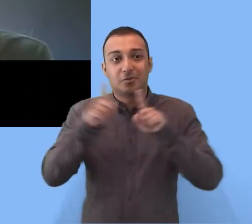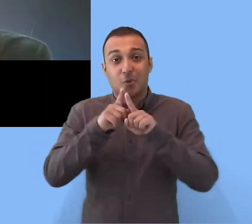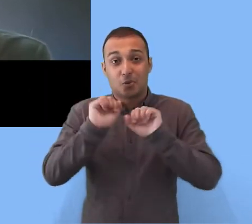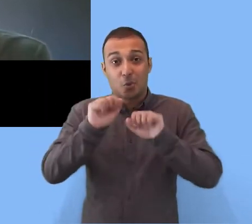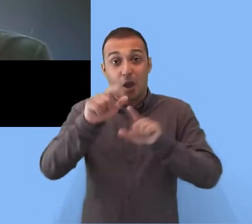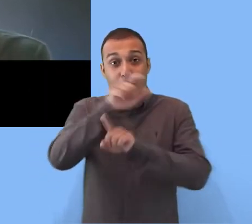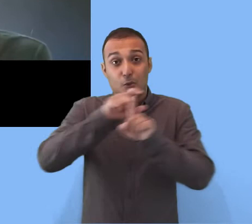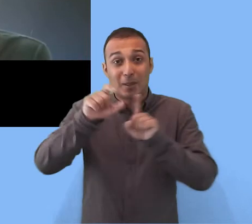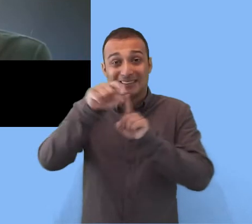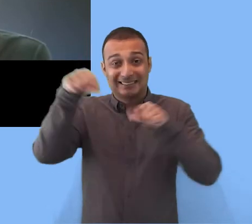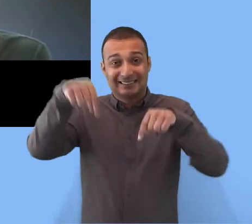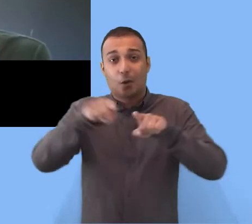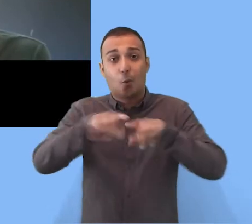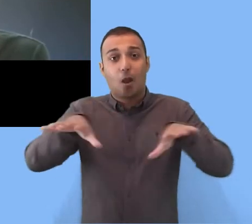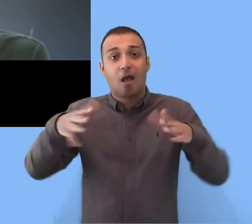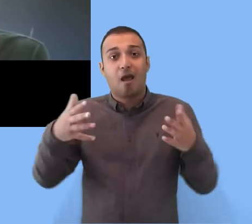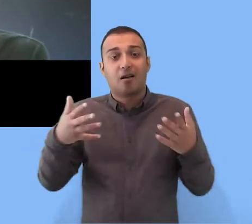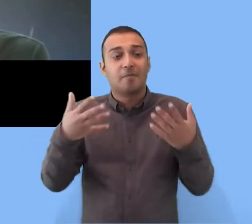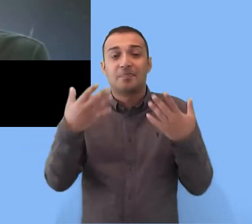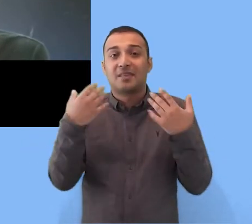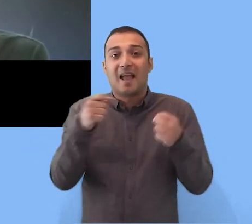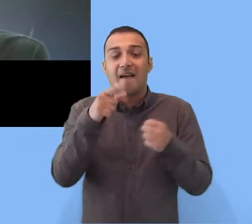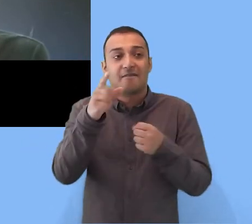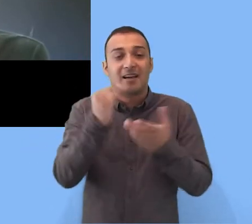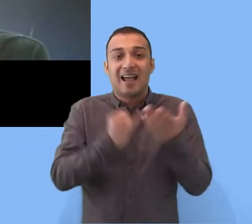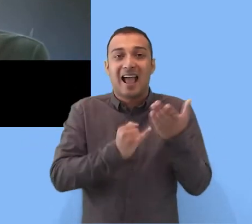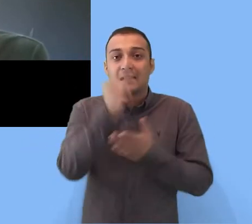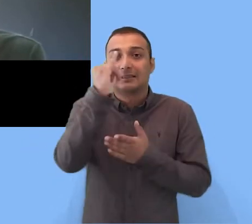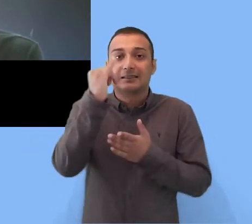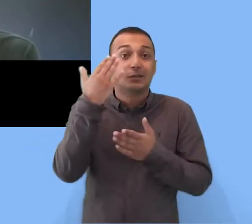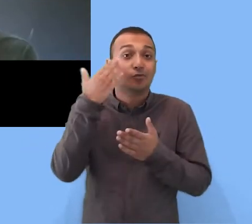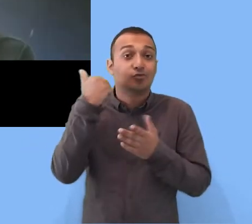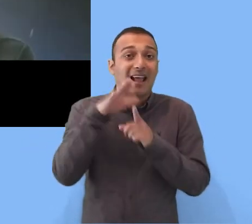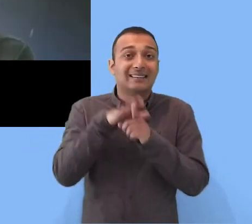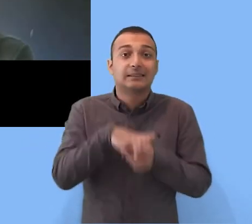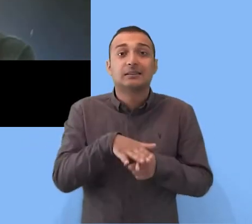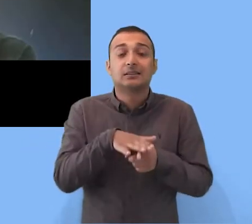There's anti-racist practice, you know, the fact that